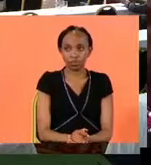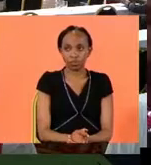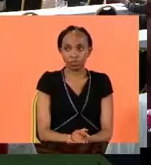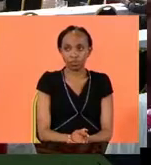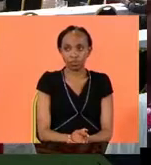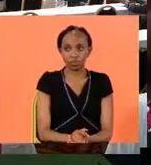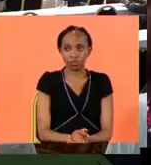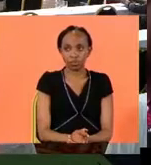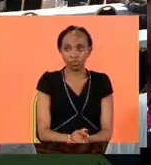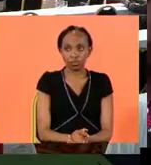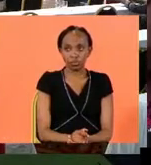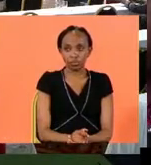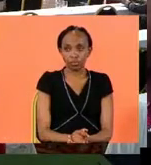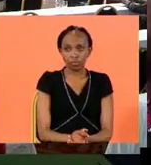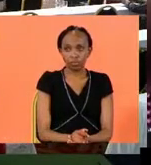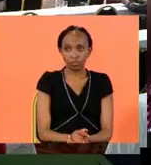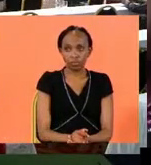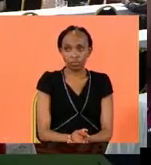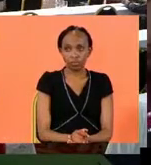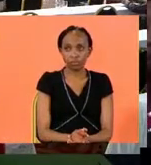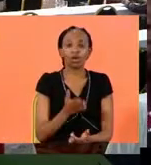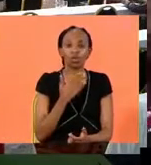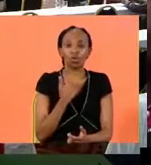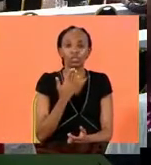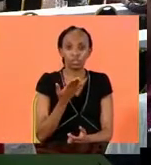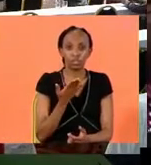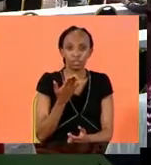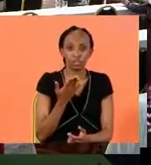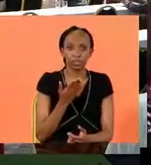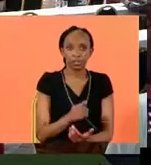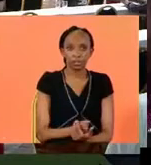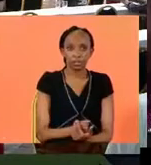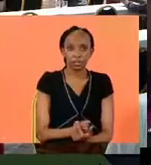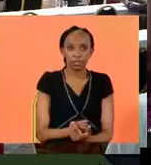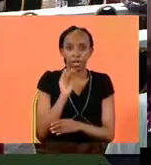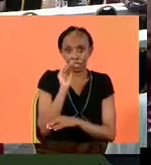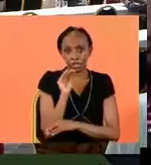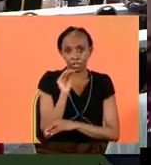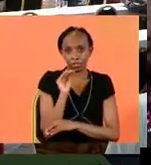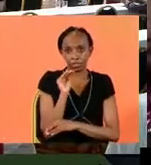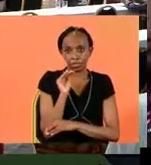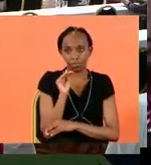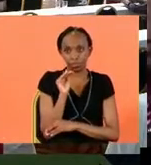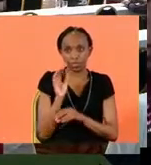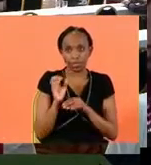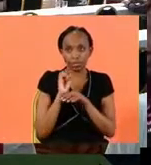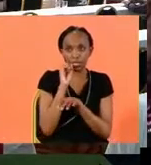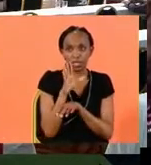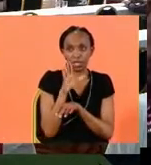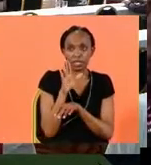Je demanderai aux médias. I would like to ask the